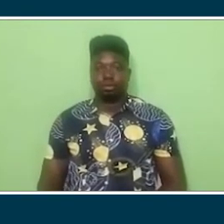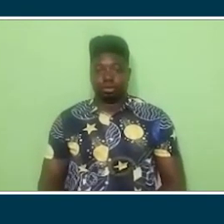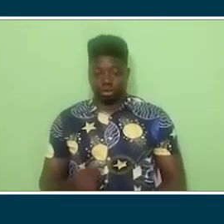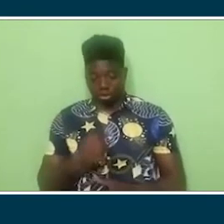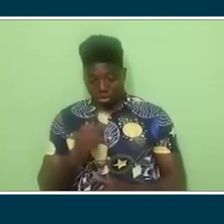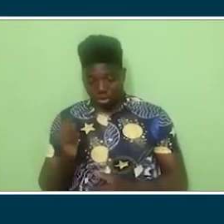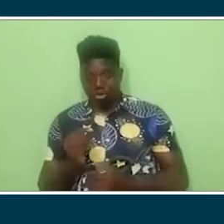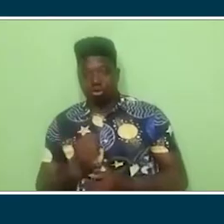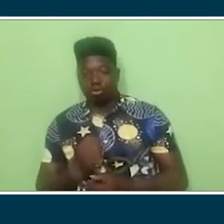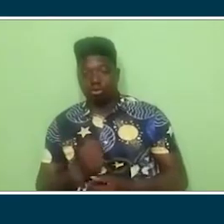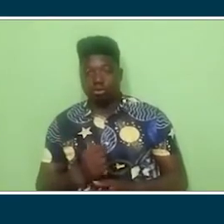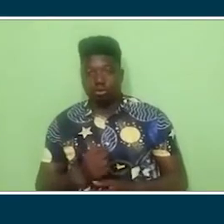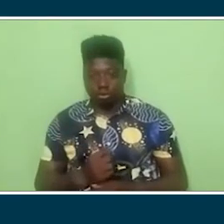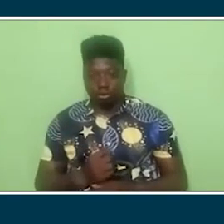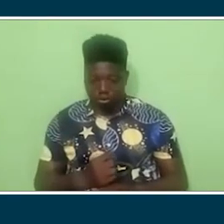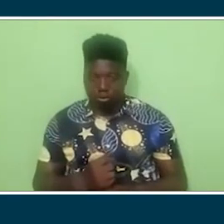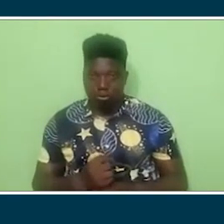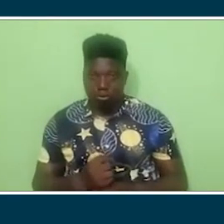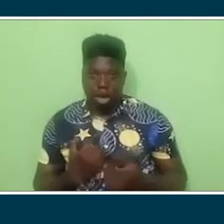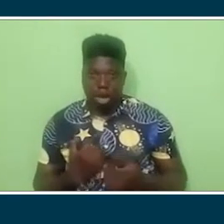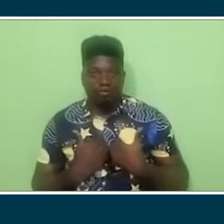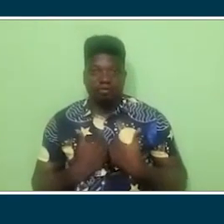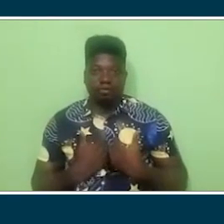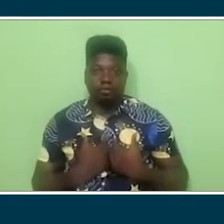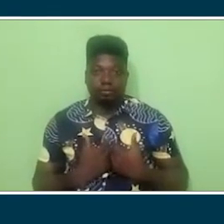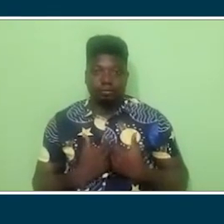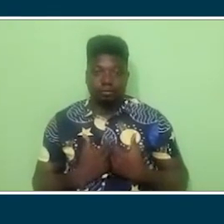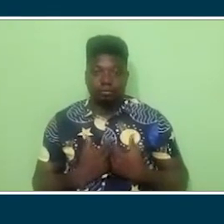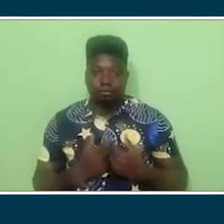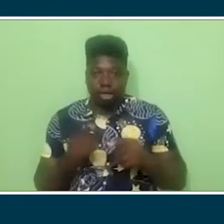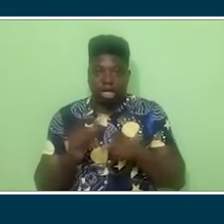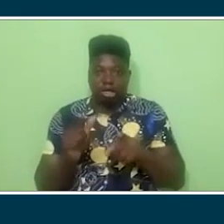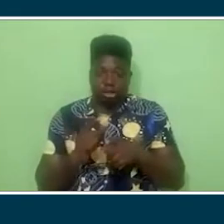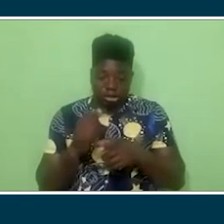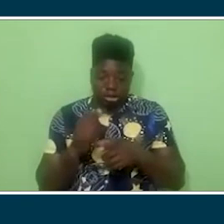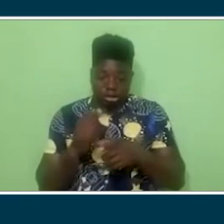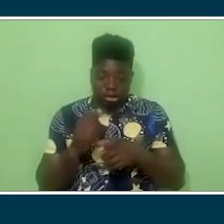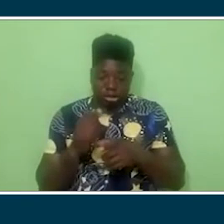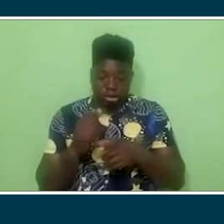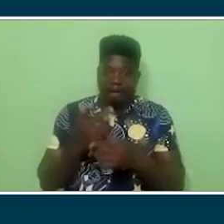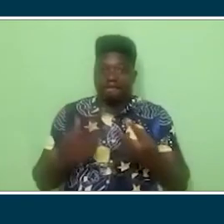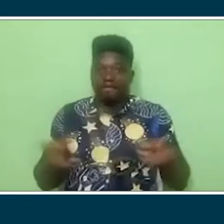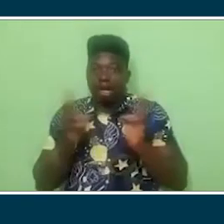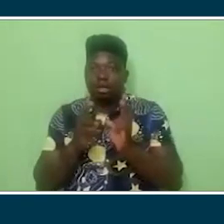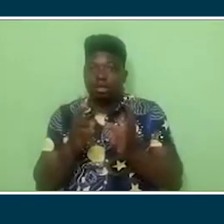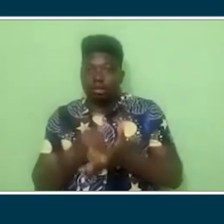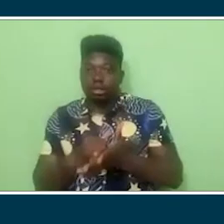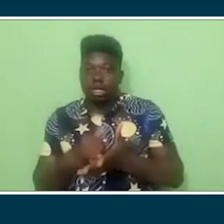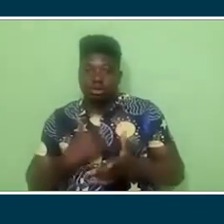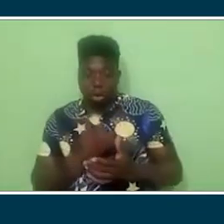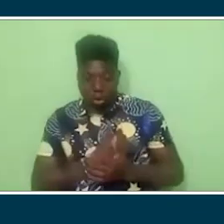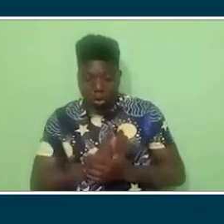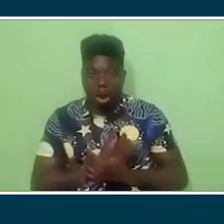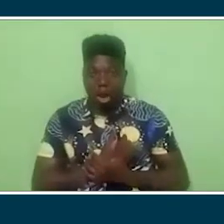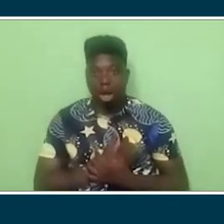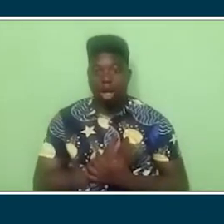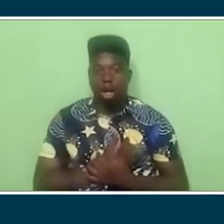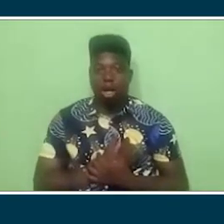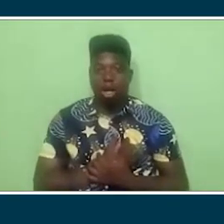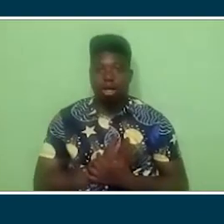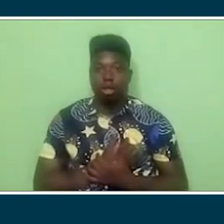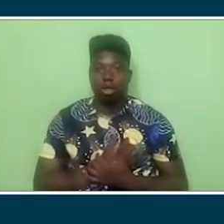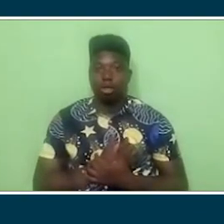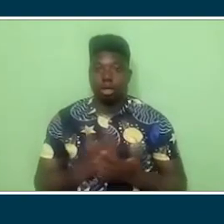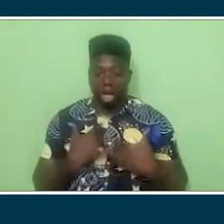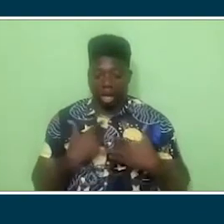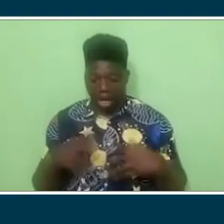those with whom we fundamentally have shared values and shared commitment, that we